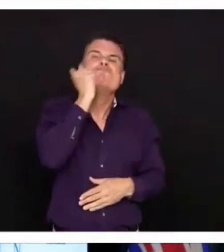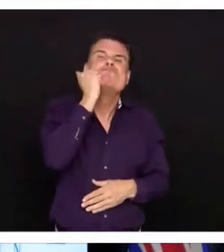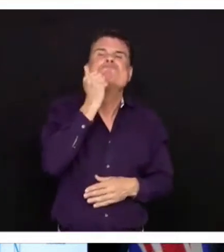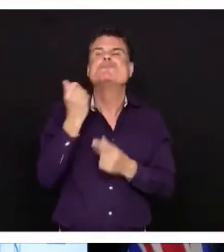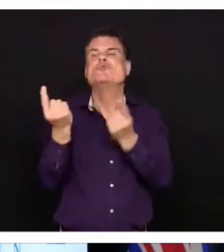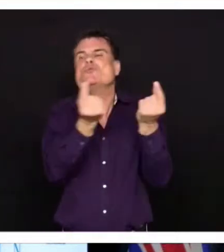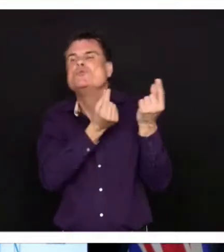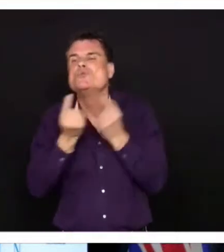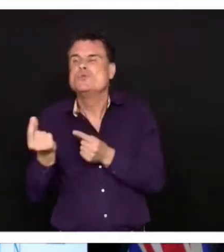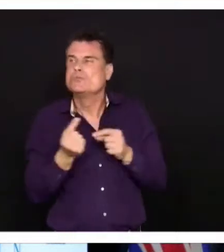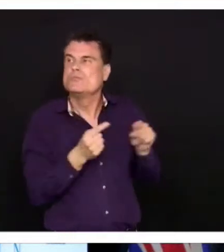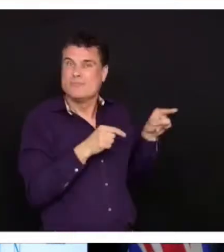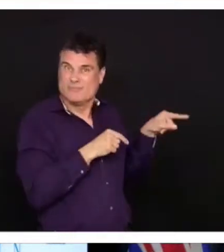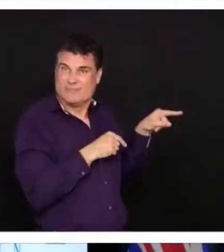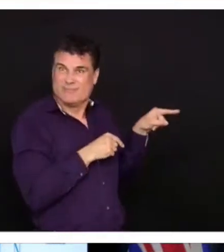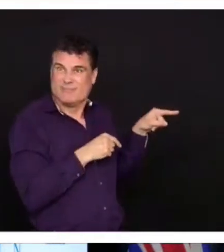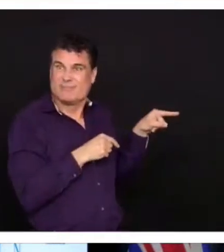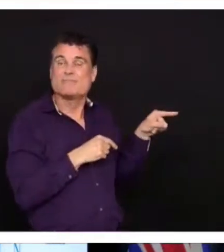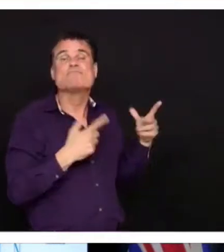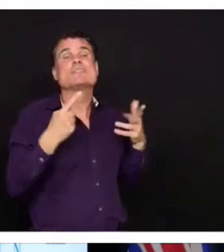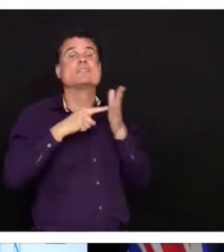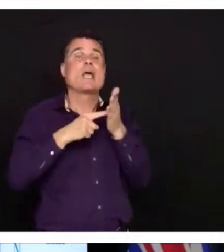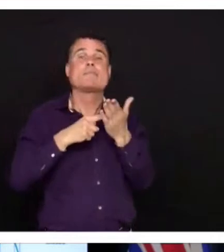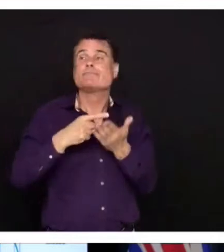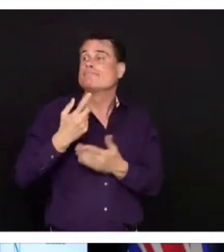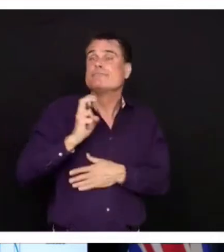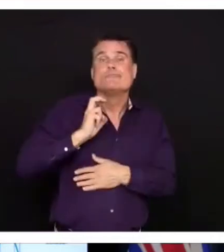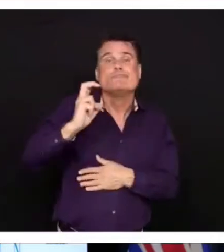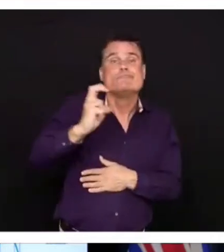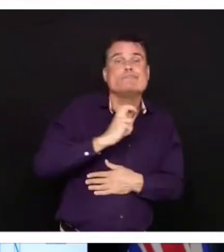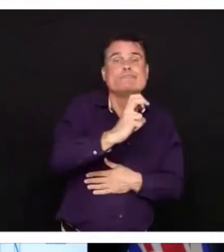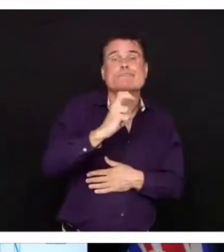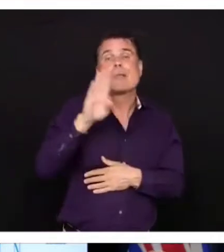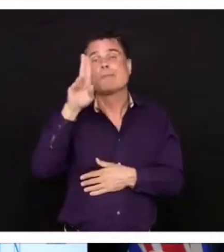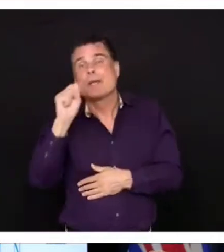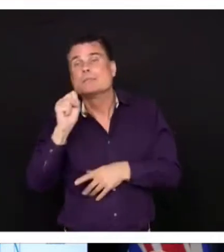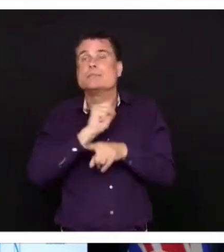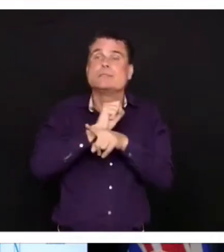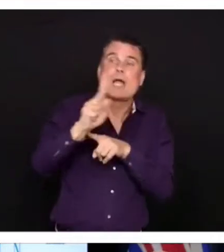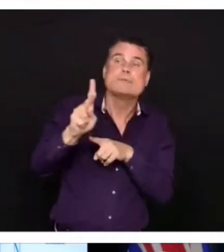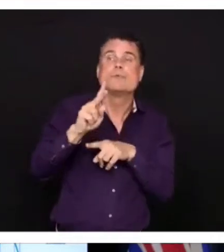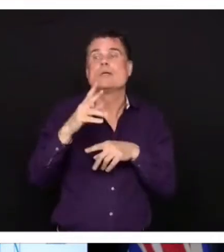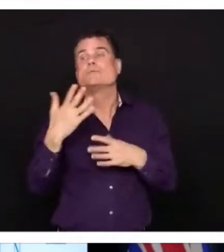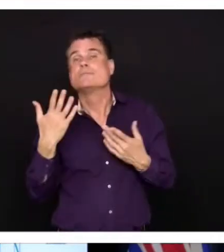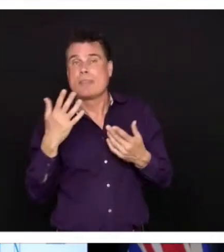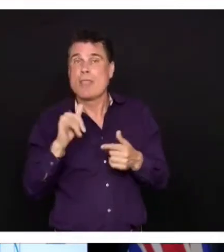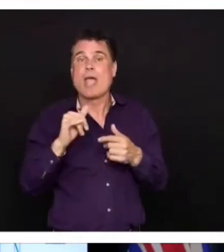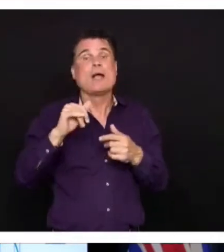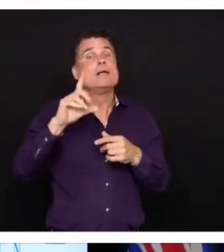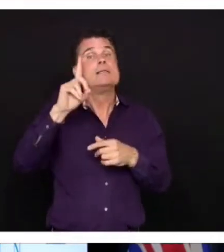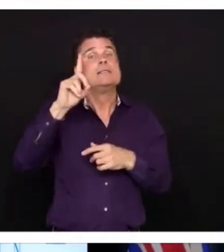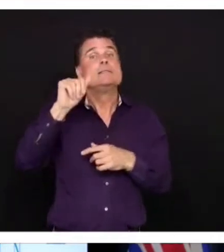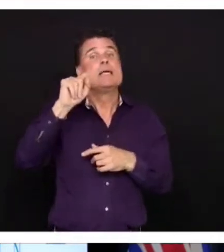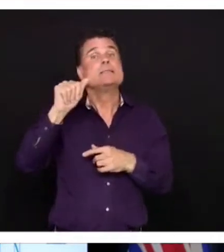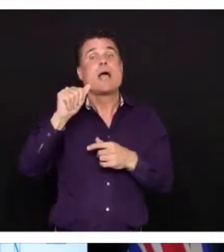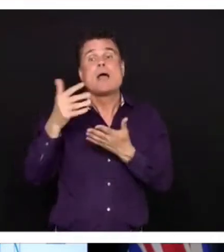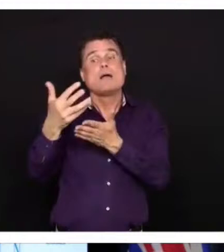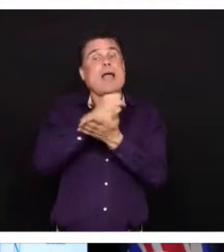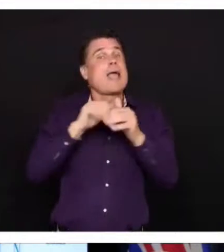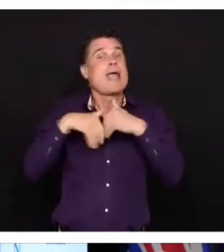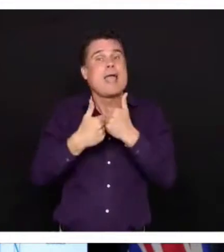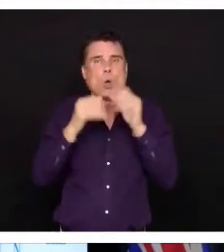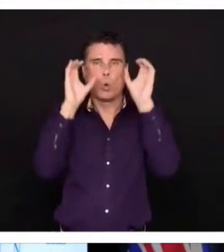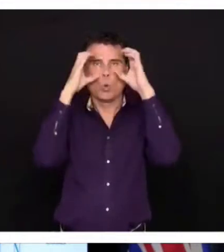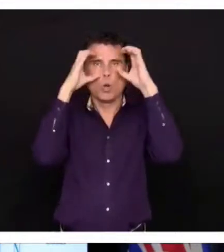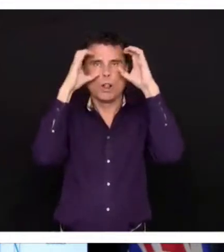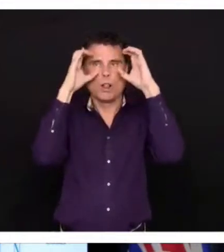moving in BC. And it's quite a busy slide, but what it shows is that since we put in place those public health measures that we're talking